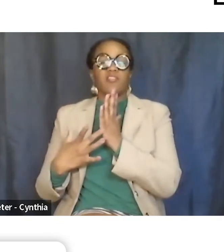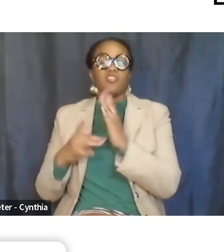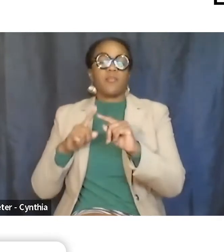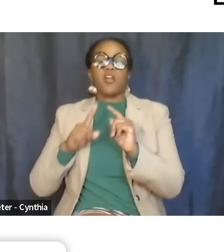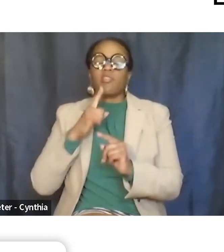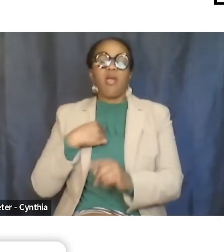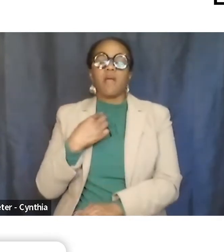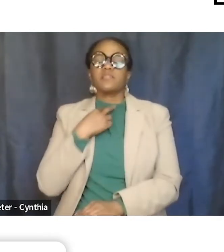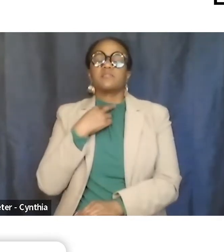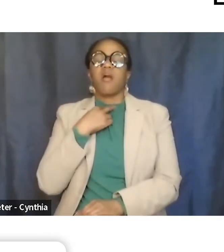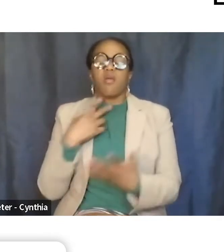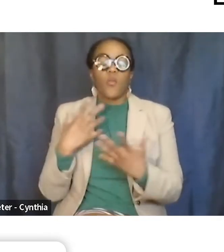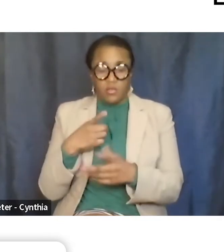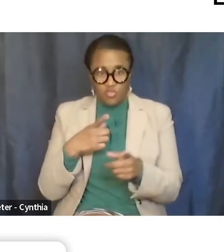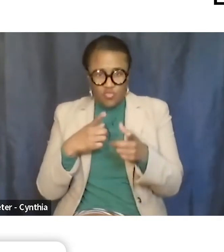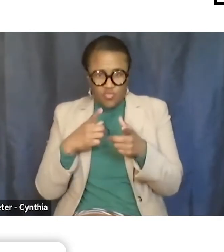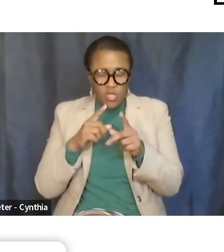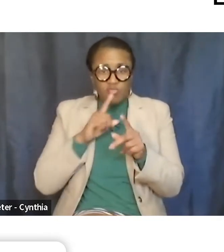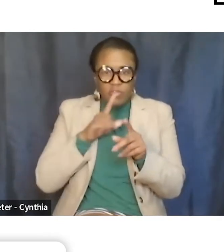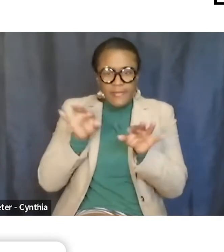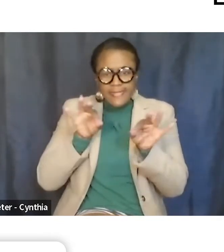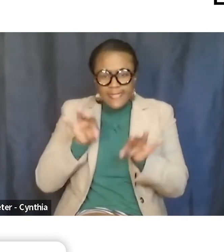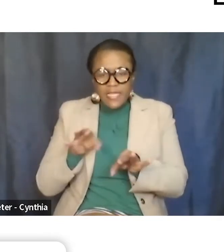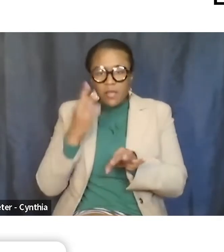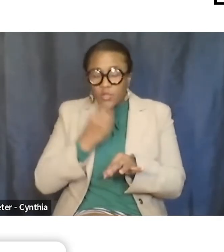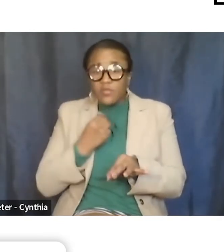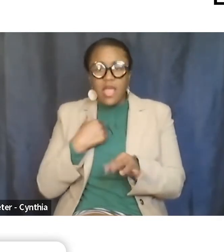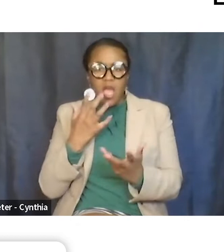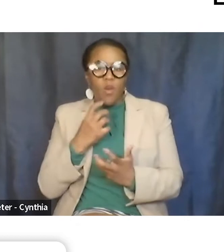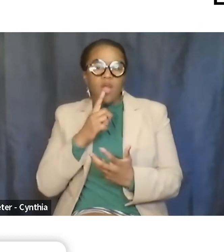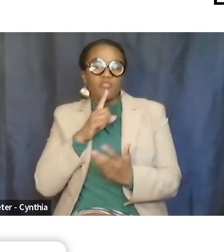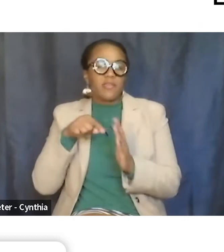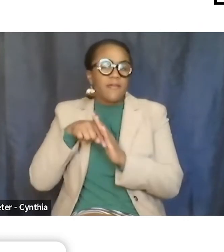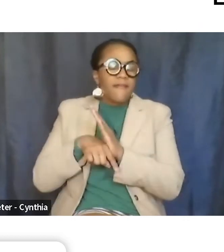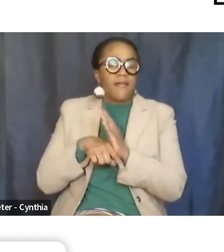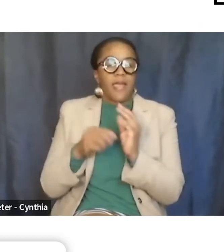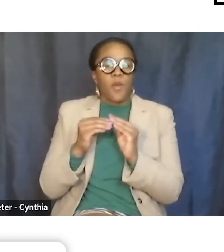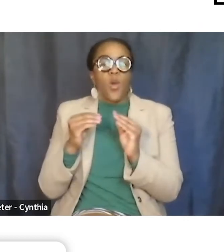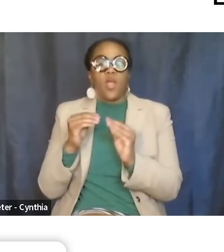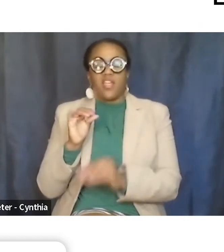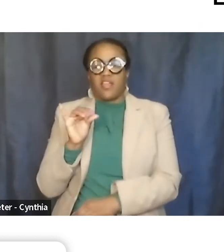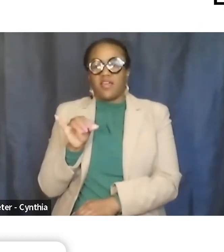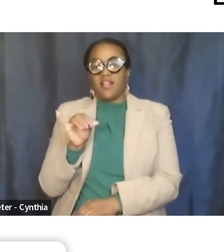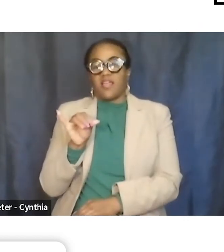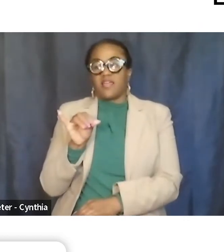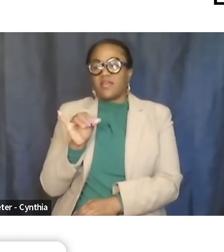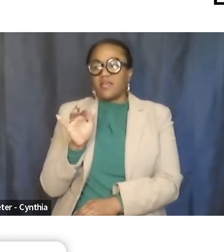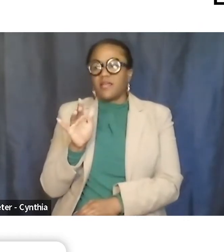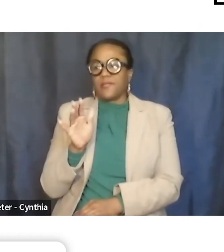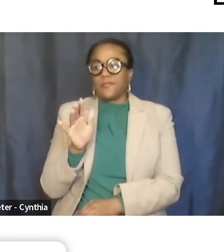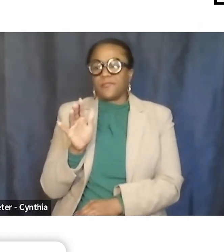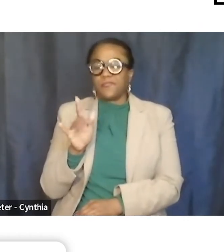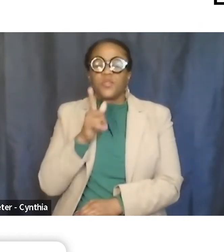which I think you mapped out really beautifully, and I want to like go in a little bit further, is like